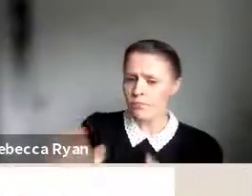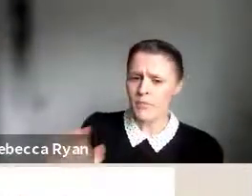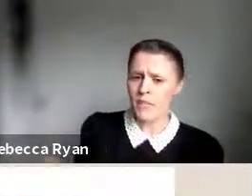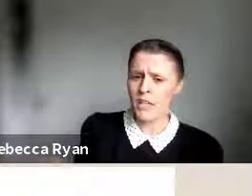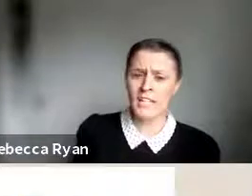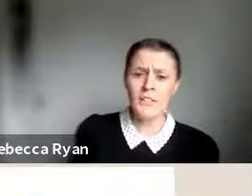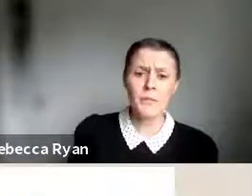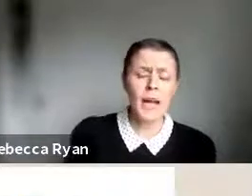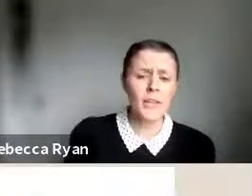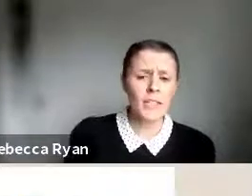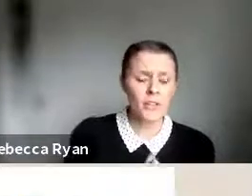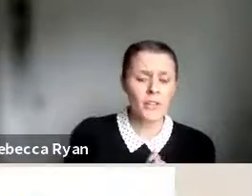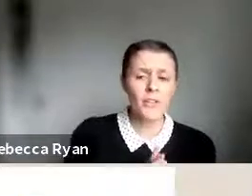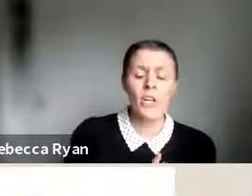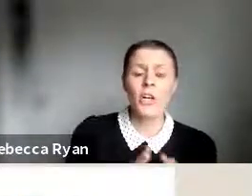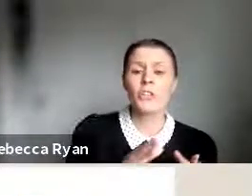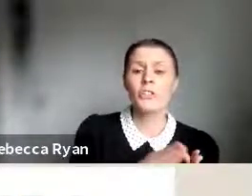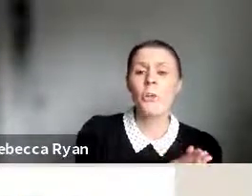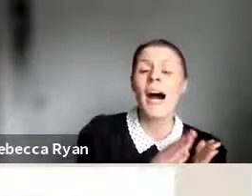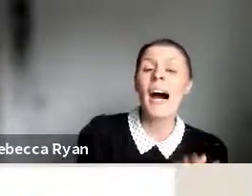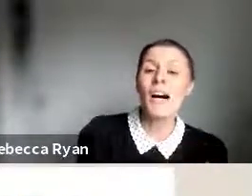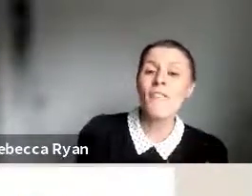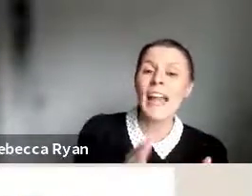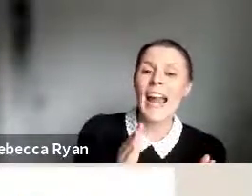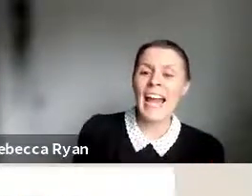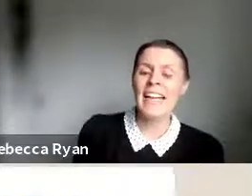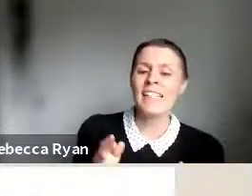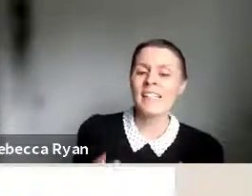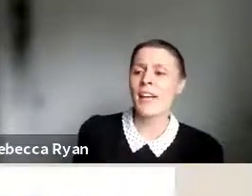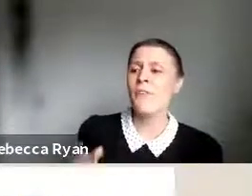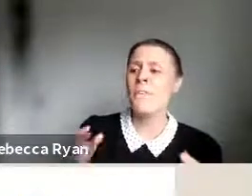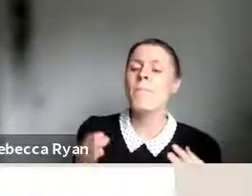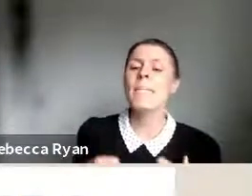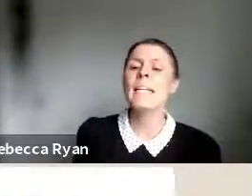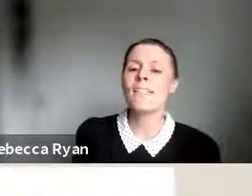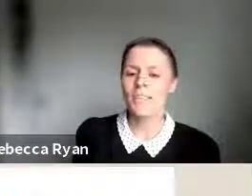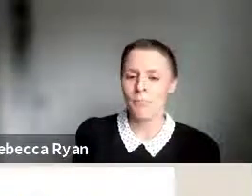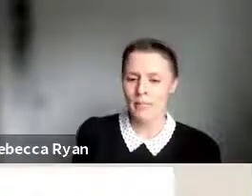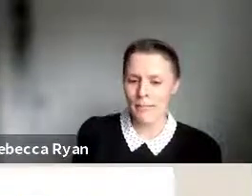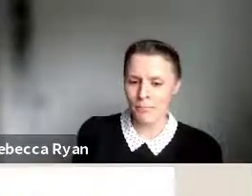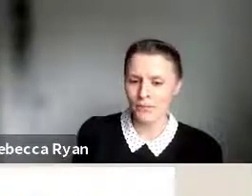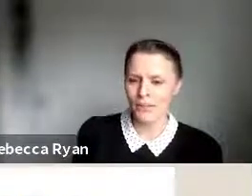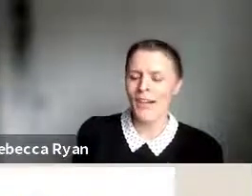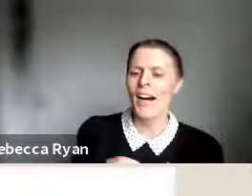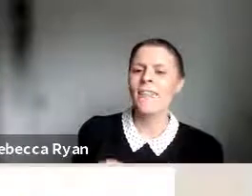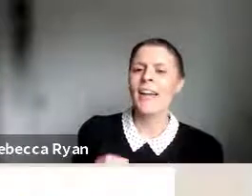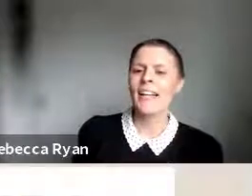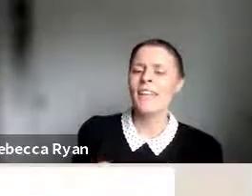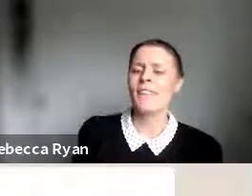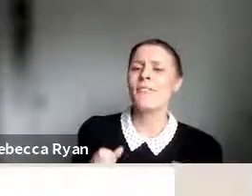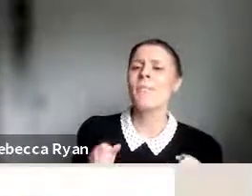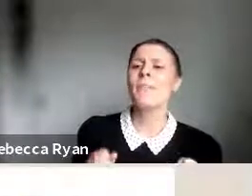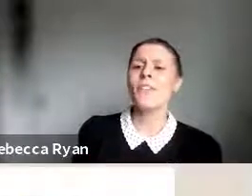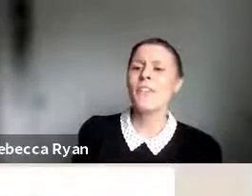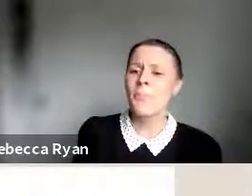CDC. And I did some calculations. So of 87 million people that